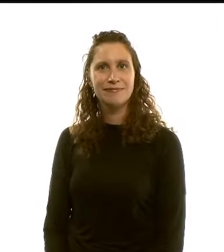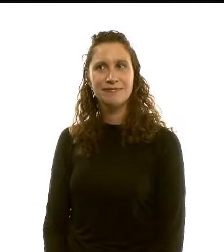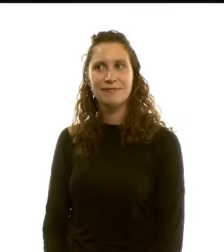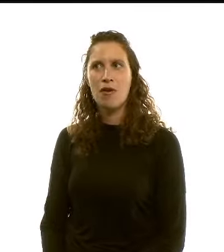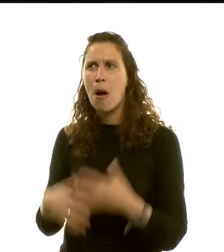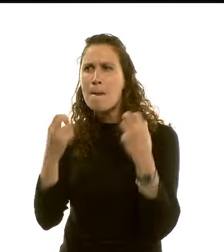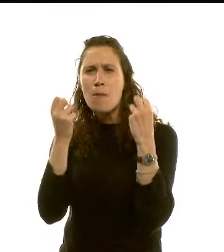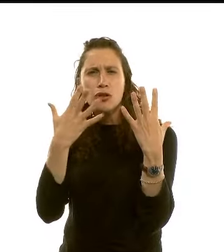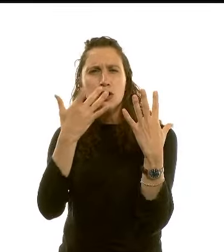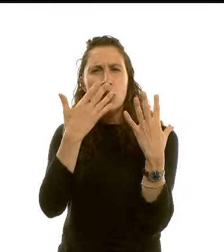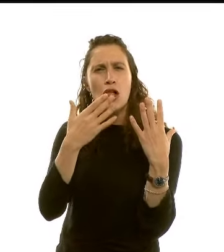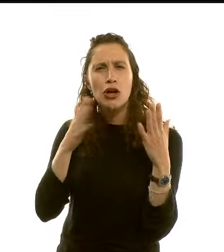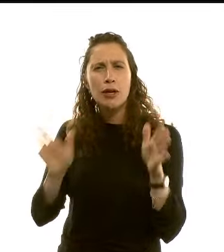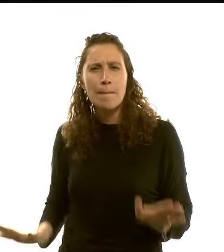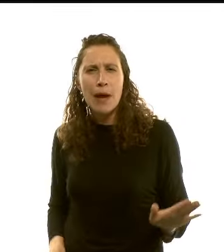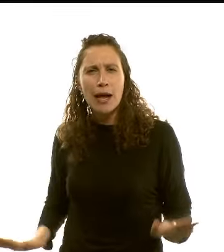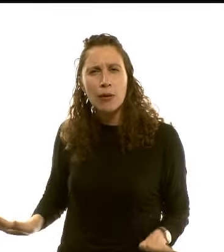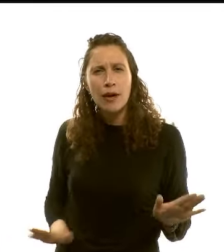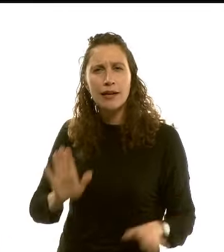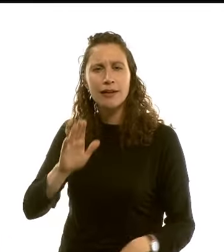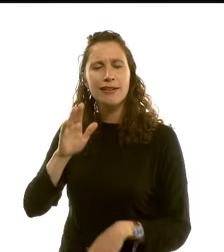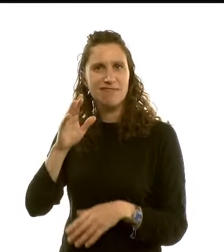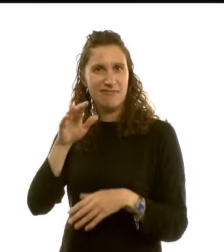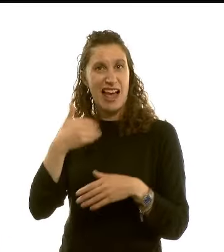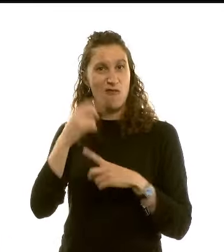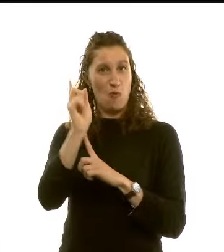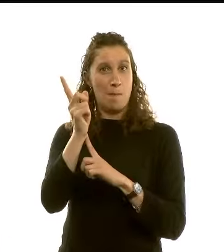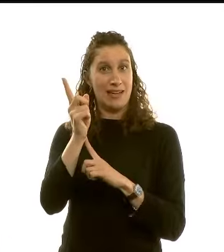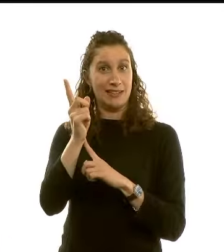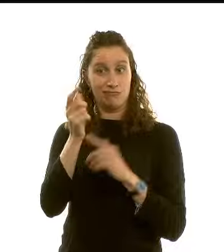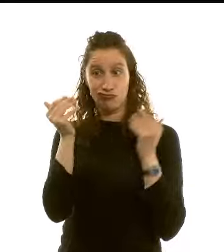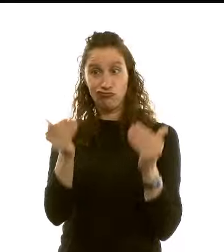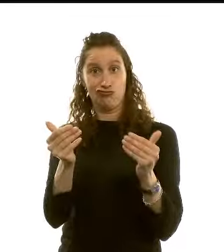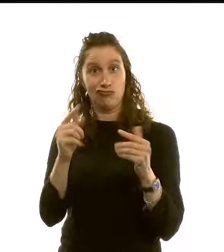Multicolored penguin in 60 seconds. Sounds great. Let's get to building.